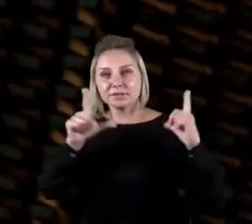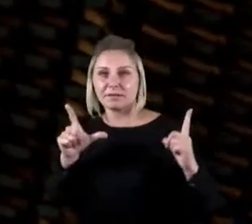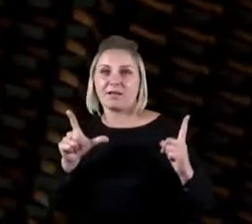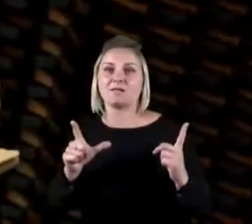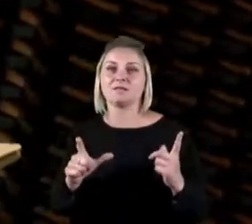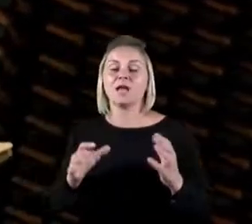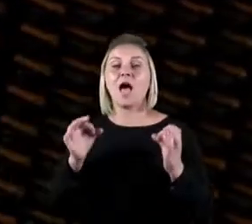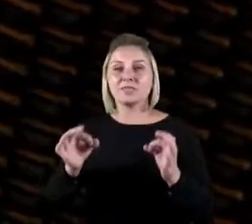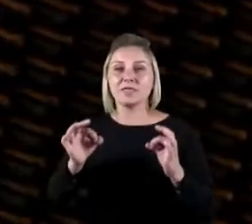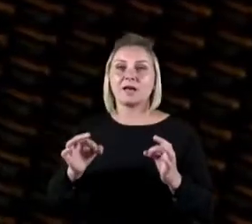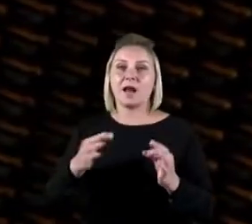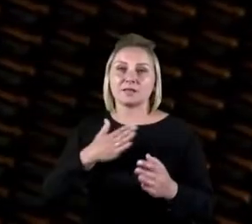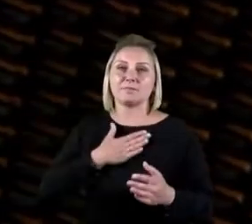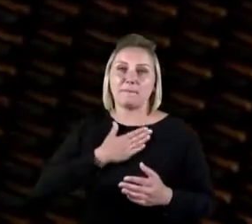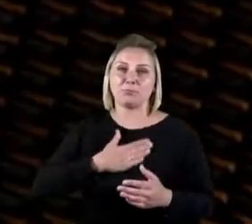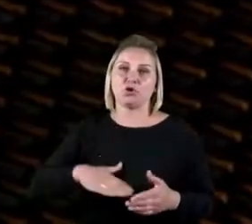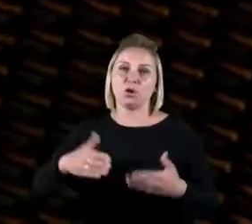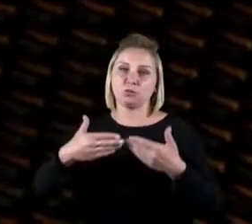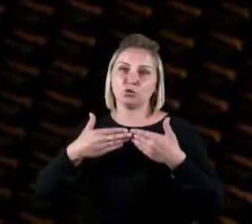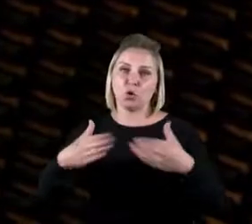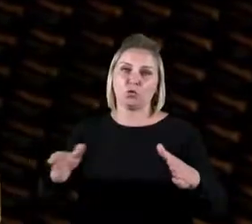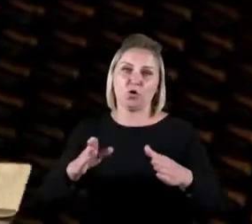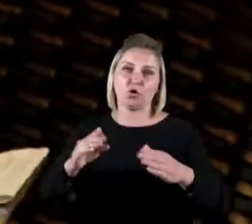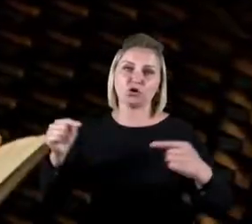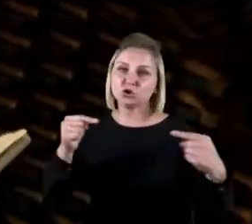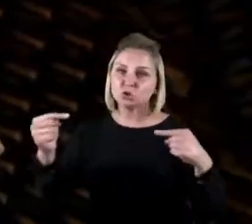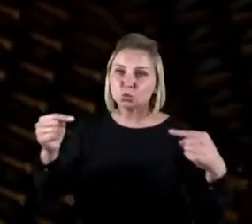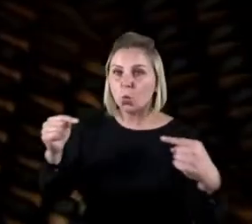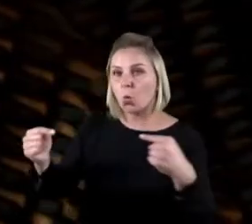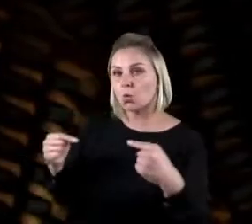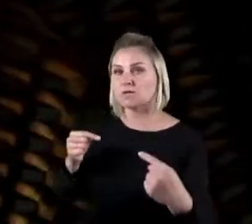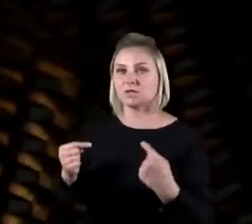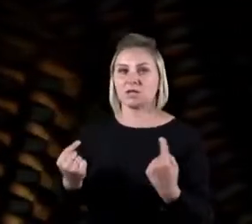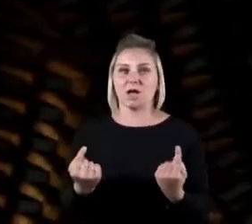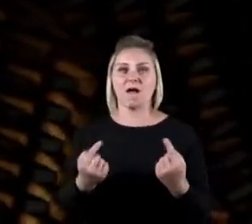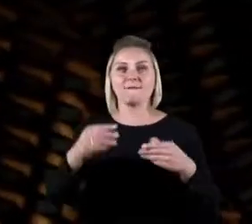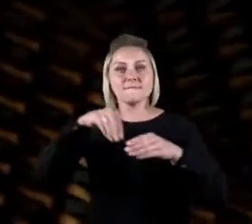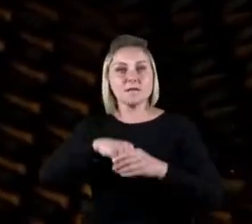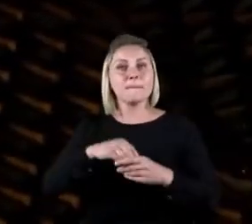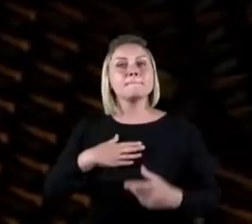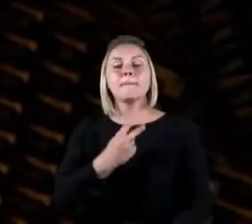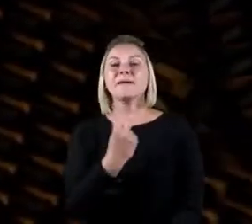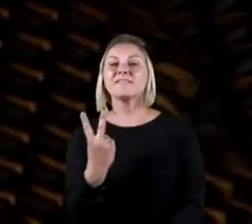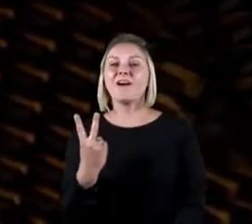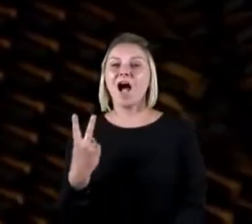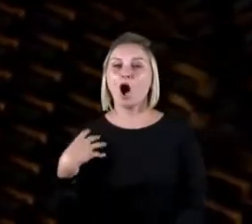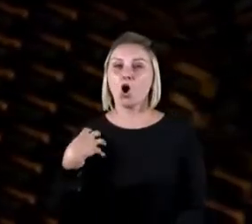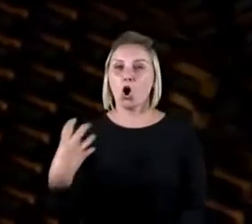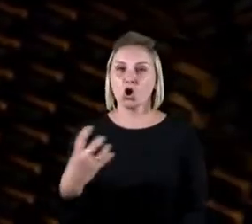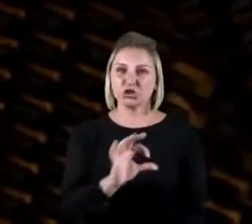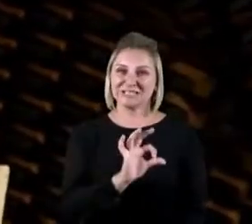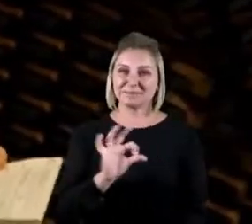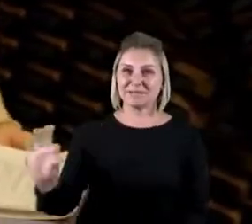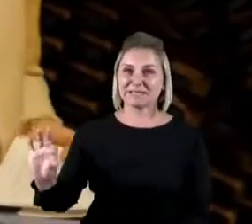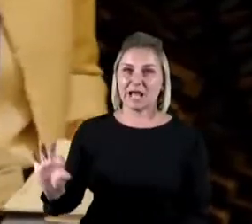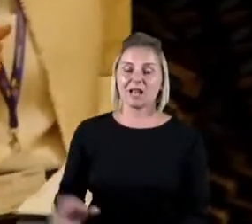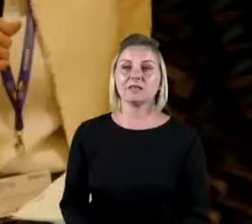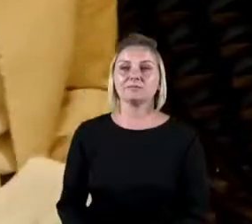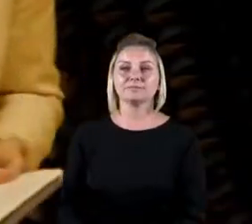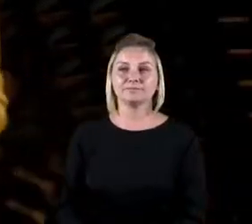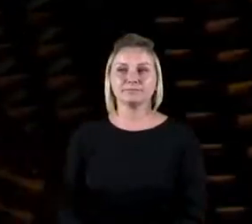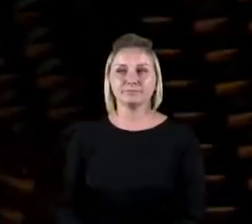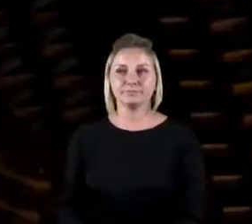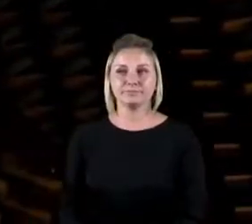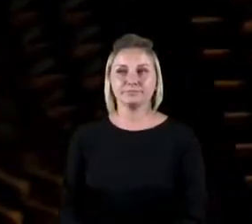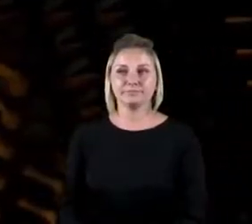to open the discussion to the floor. And we have two special guests. We would like to give the microphone